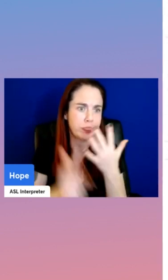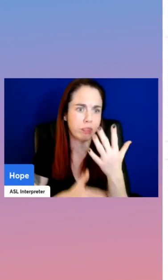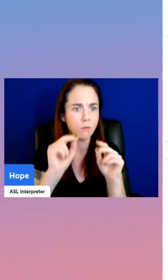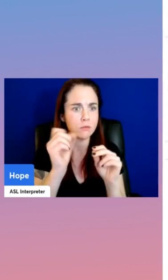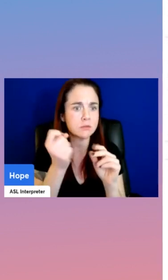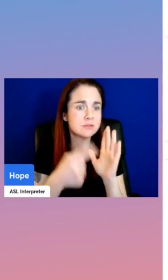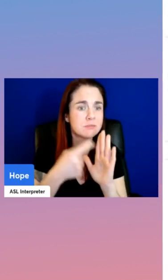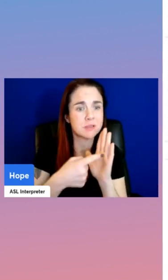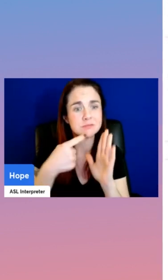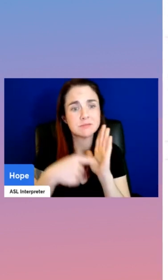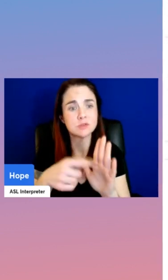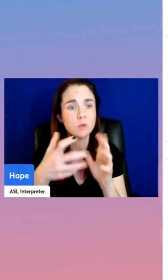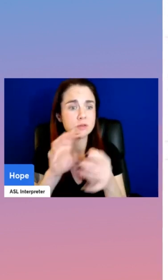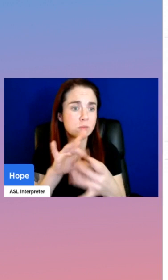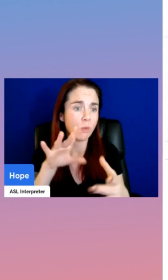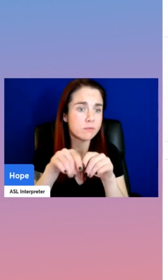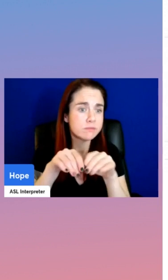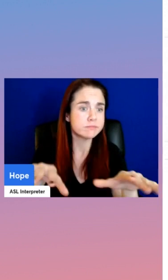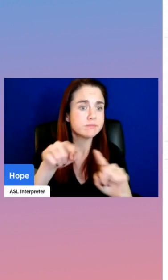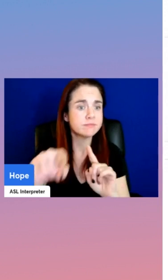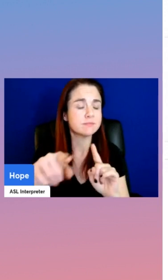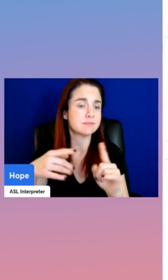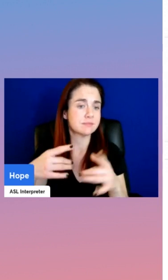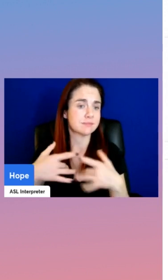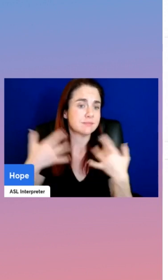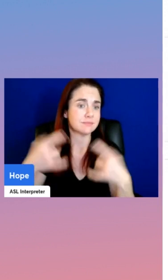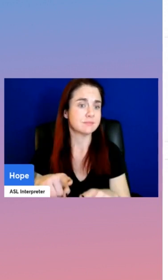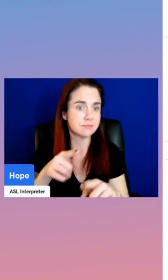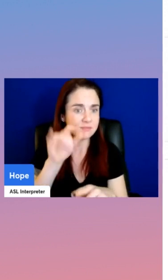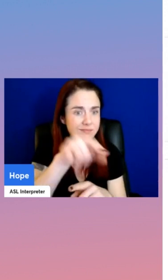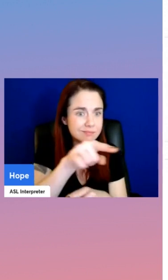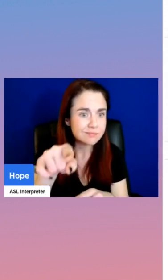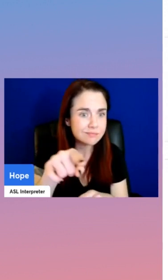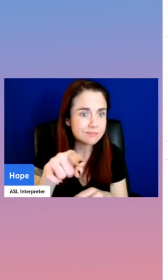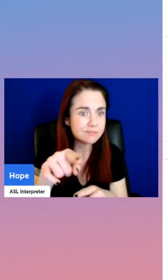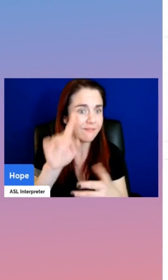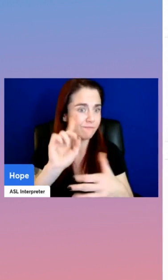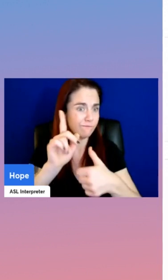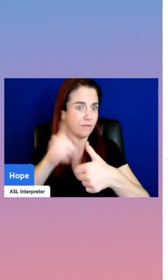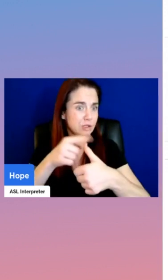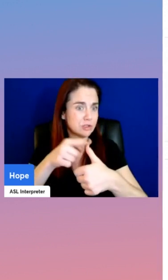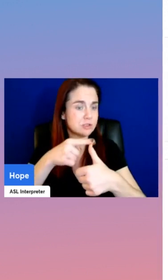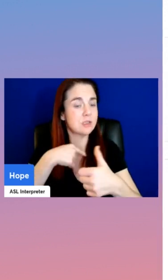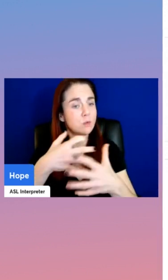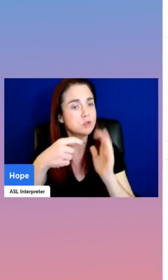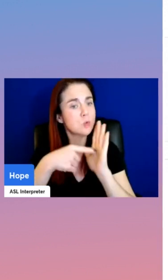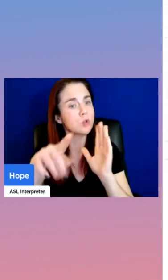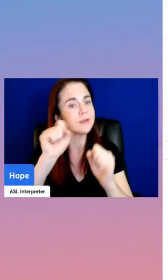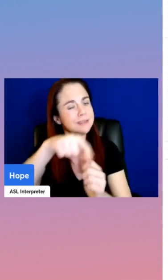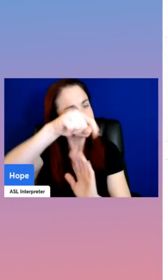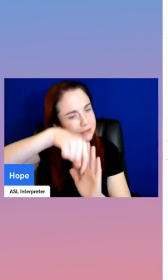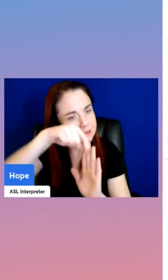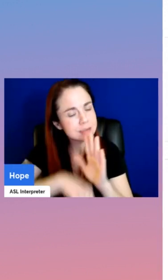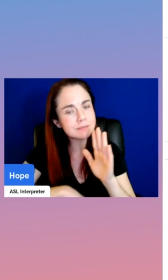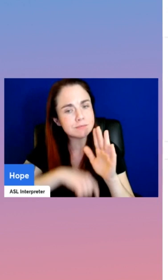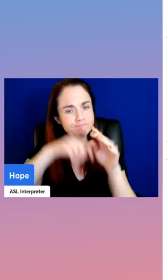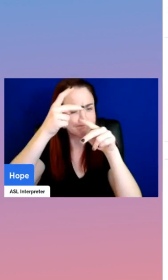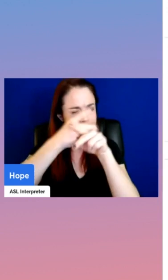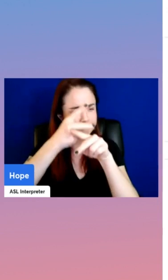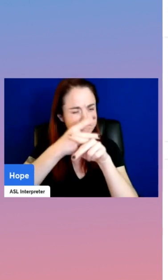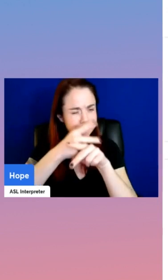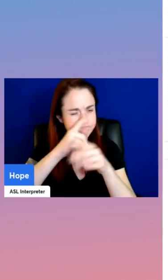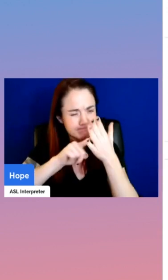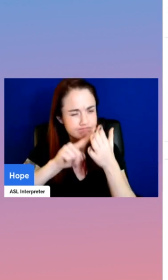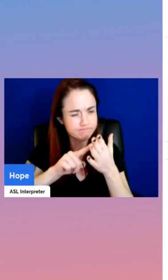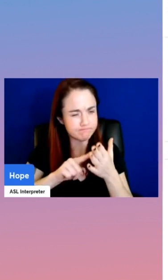want to deploy instances with public IPv4 by design, but I just wanted to show you that you can go very deep into scanning your assets before you deploy